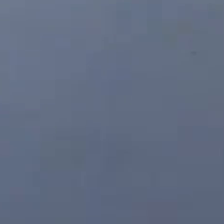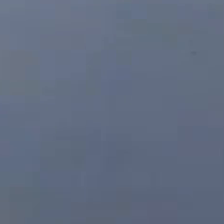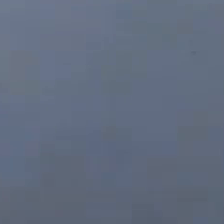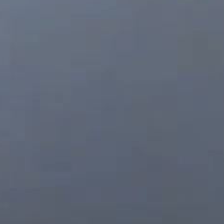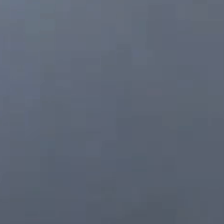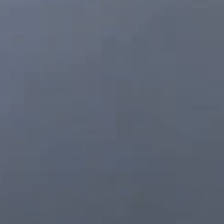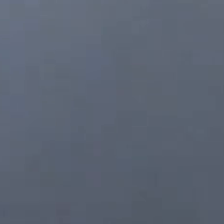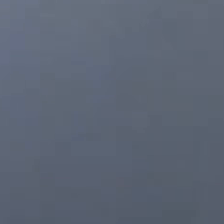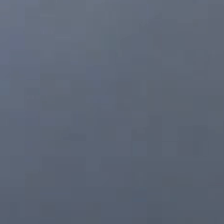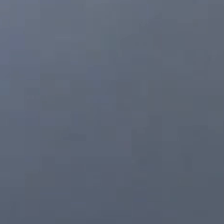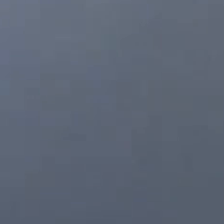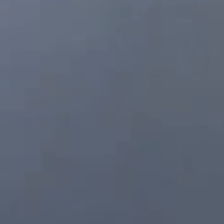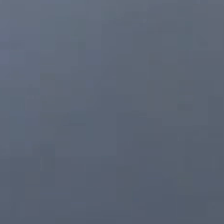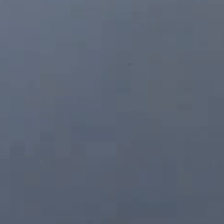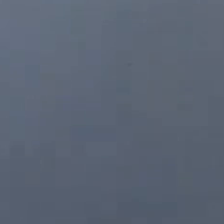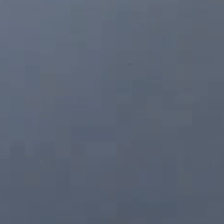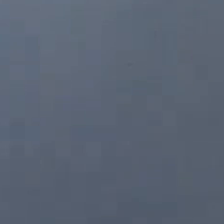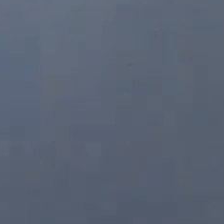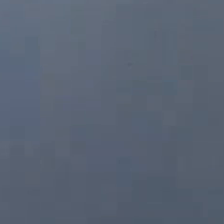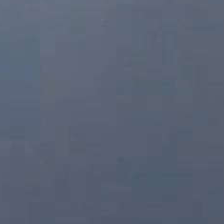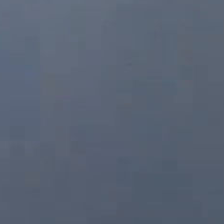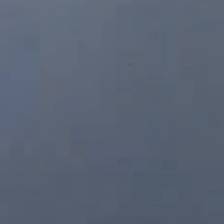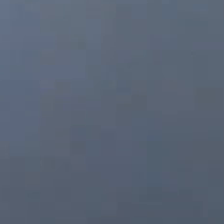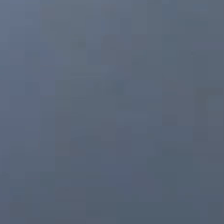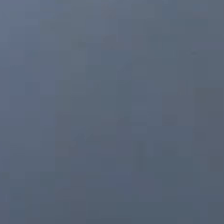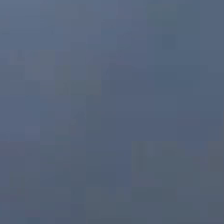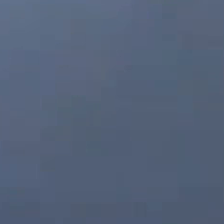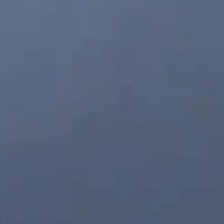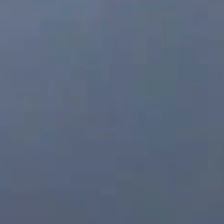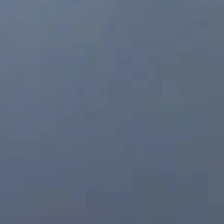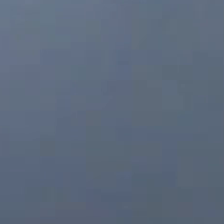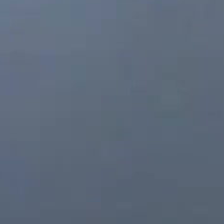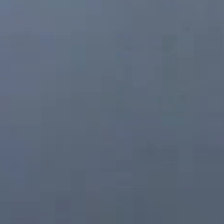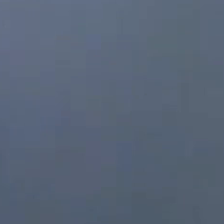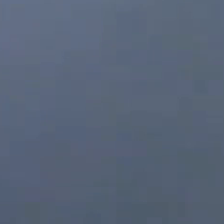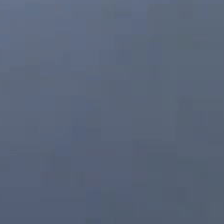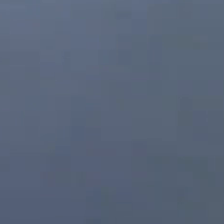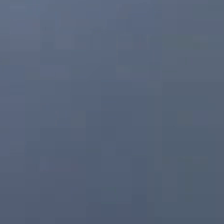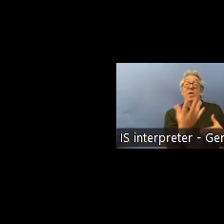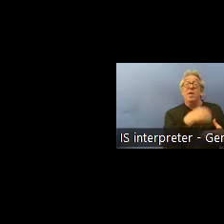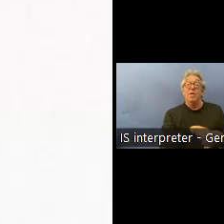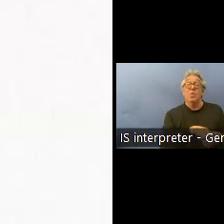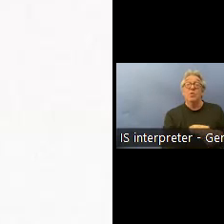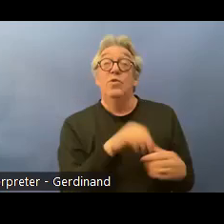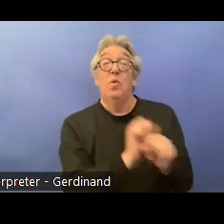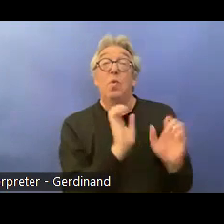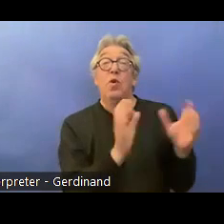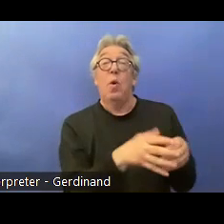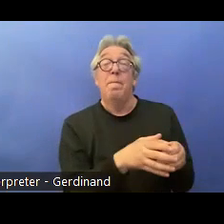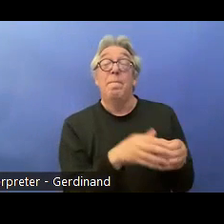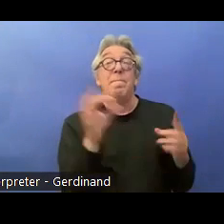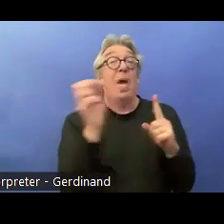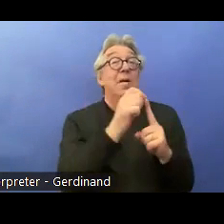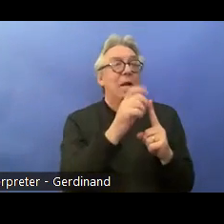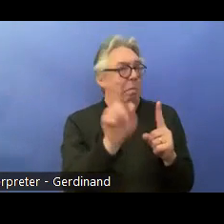this role supporting the disability inclusion working group in Pakistan, in Afghanistan,